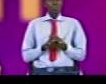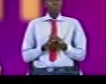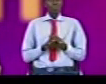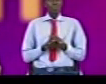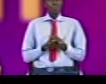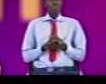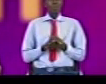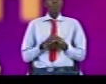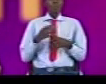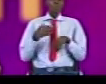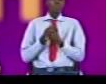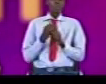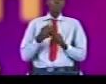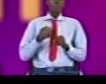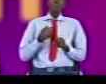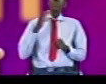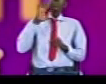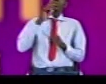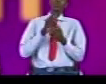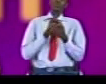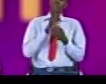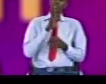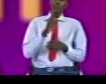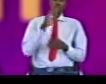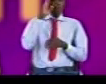Make me your true daughter indeed.